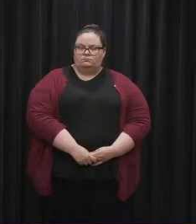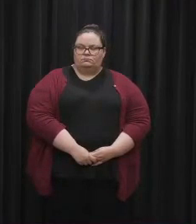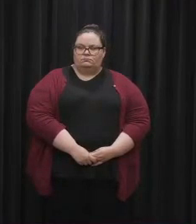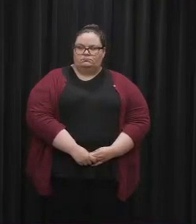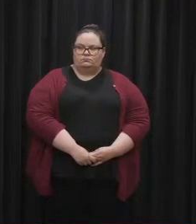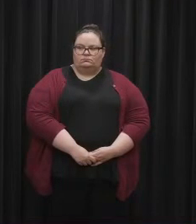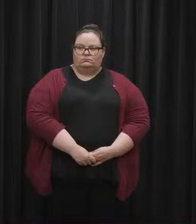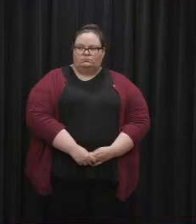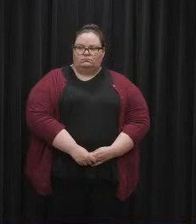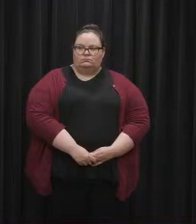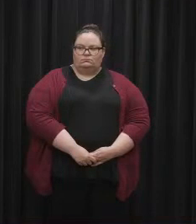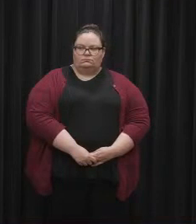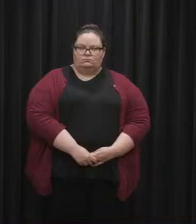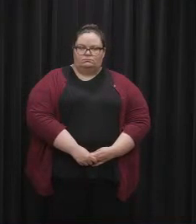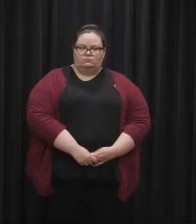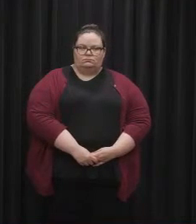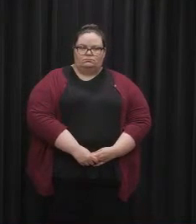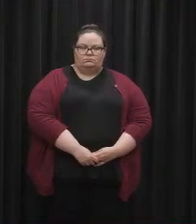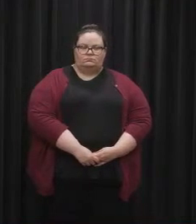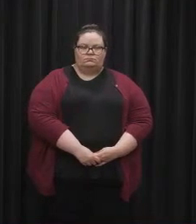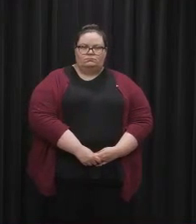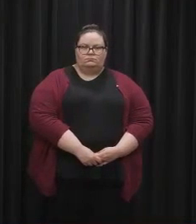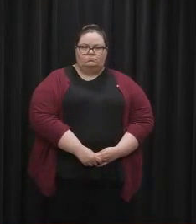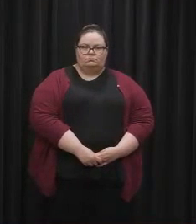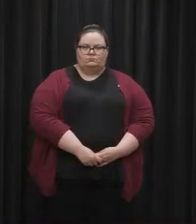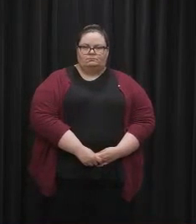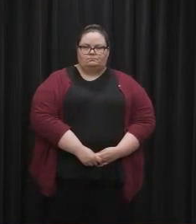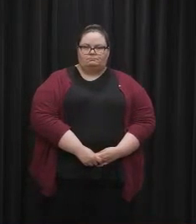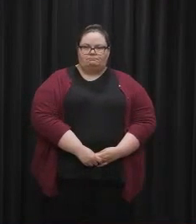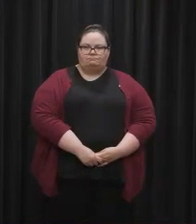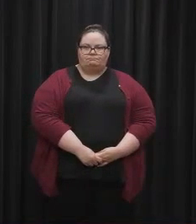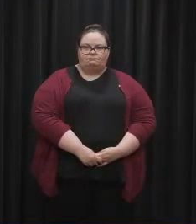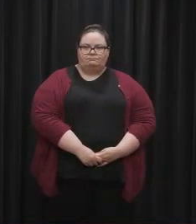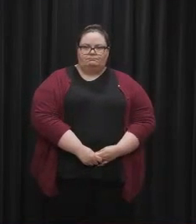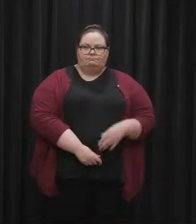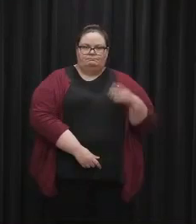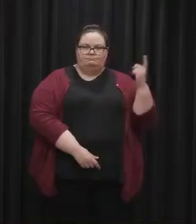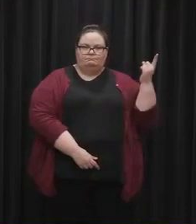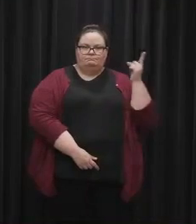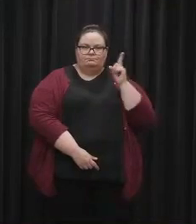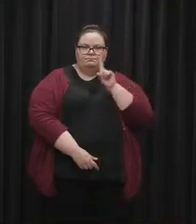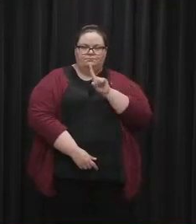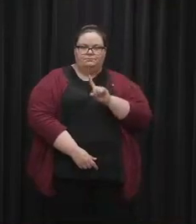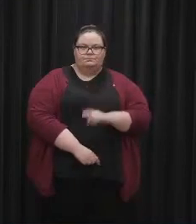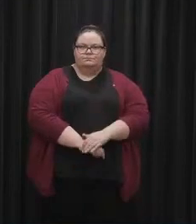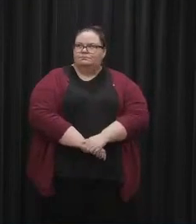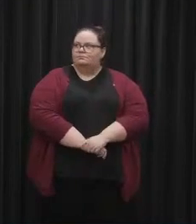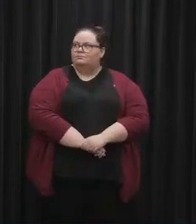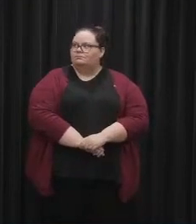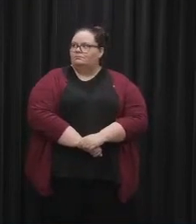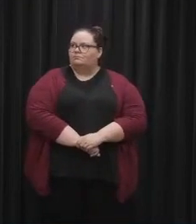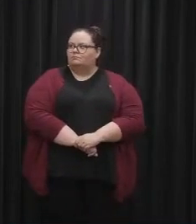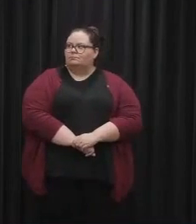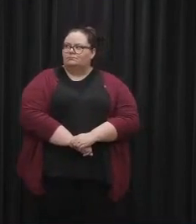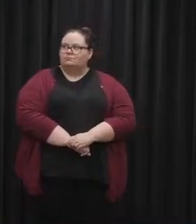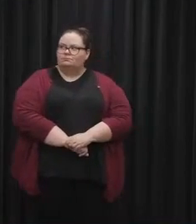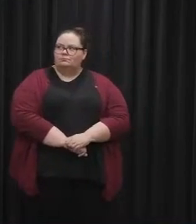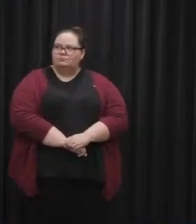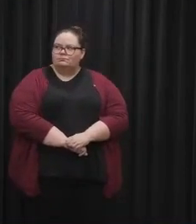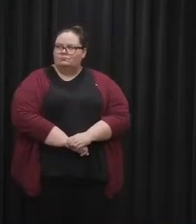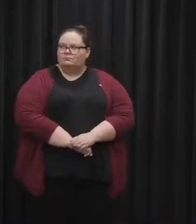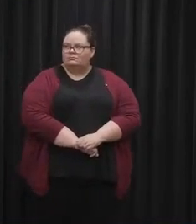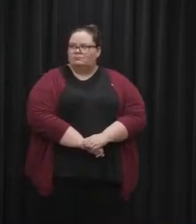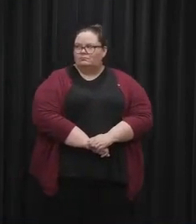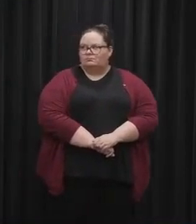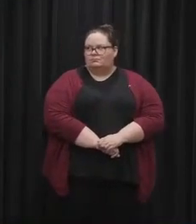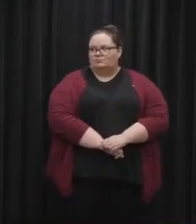isolation? Is it an entire class, a few classes? What will it mean for the student, and how will they be able to return to school? I'm